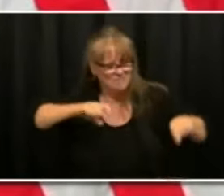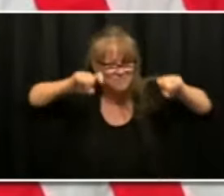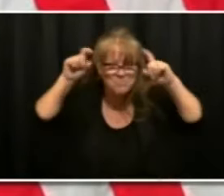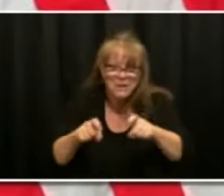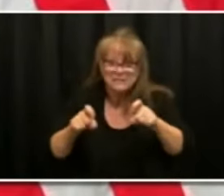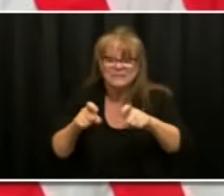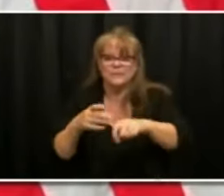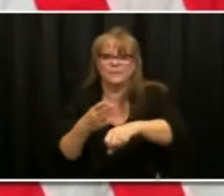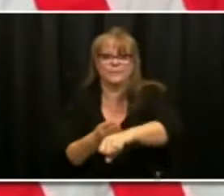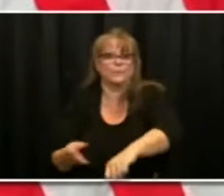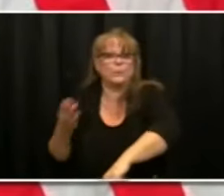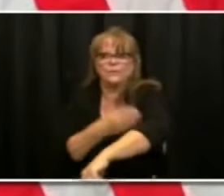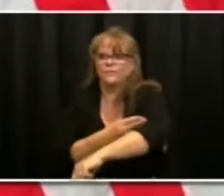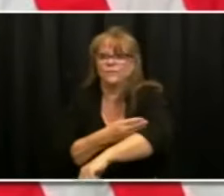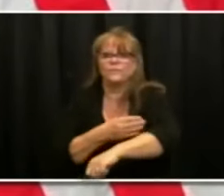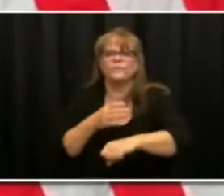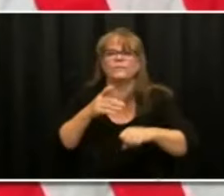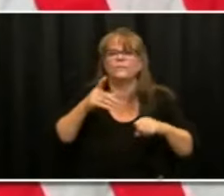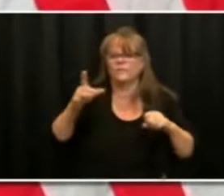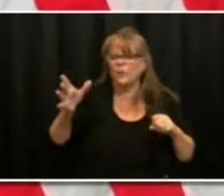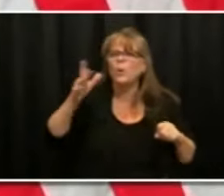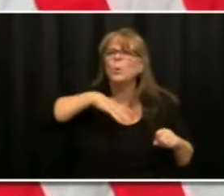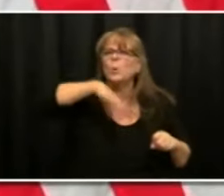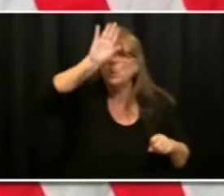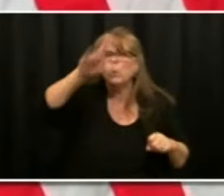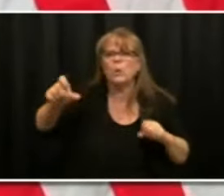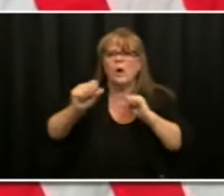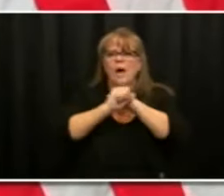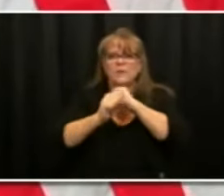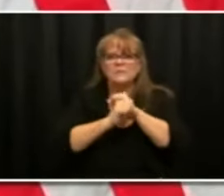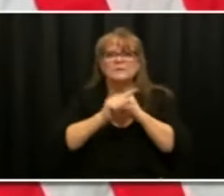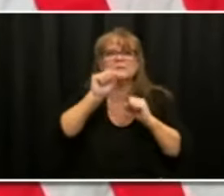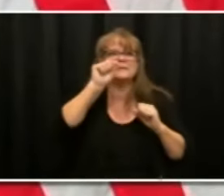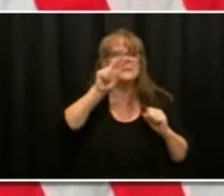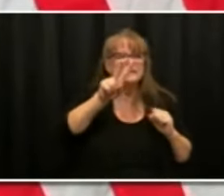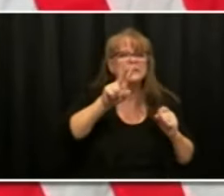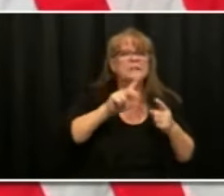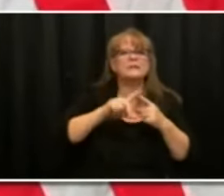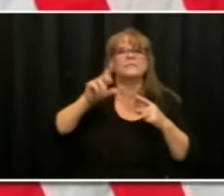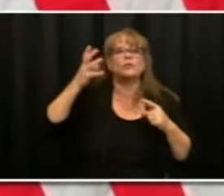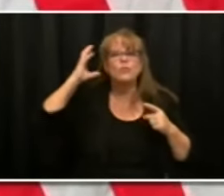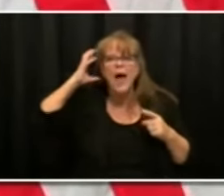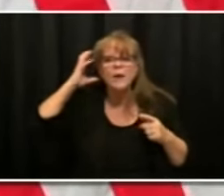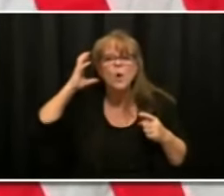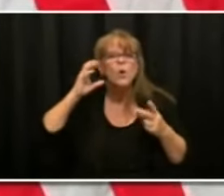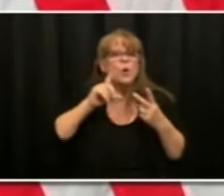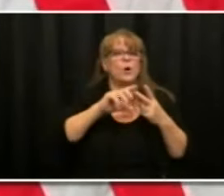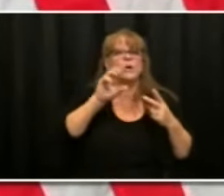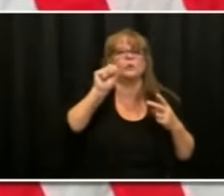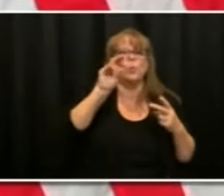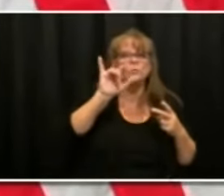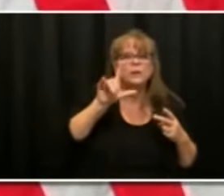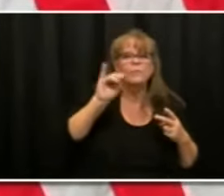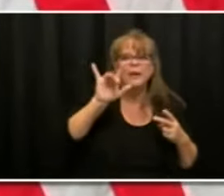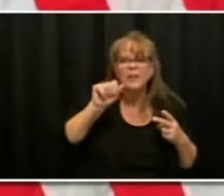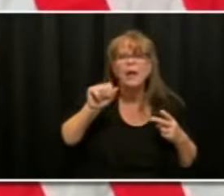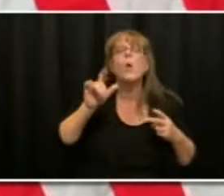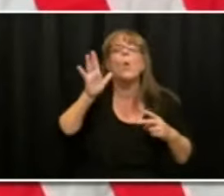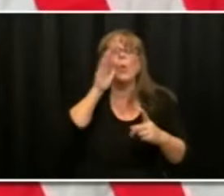marketing and through social media and TV and radio. But ultimately, it's up to the choices that Coloradans